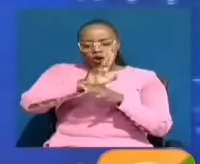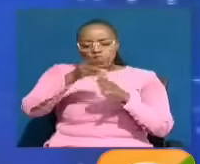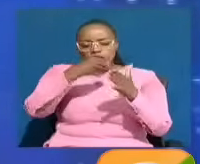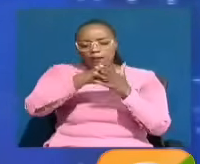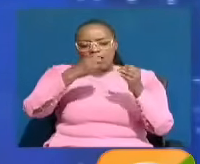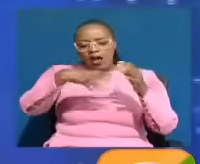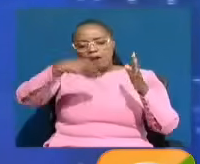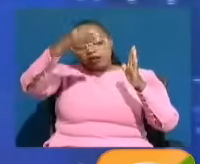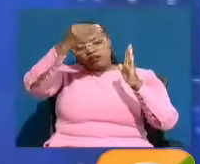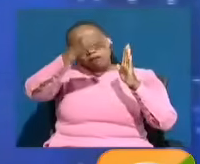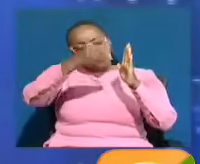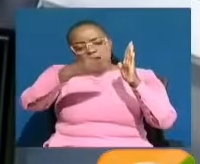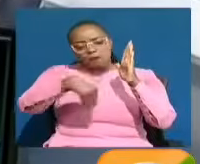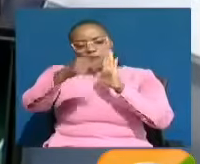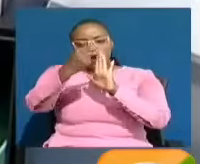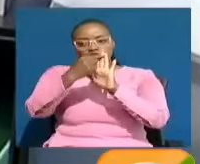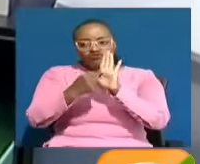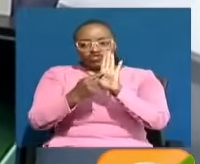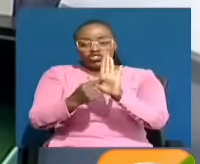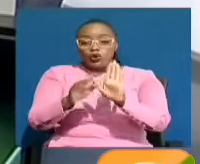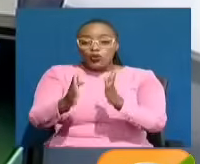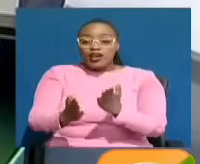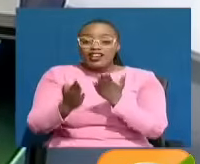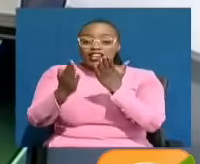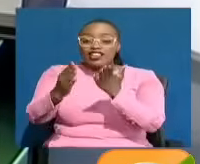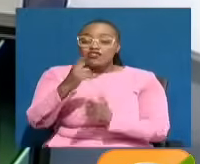is how we've spent it. Yeah, and who will you be giving